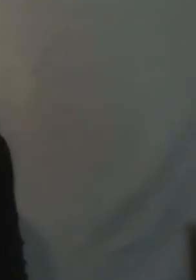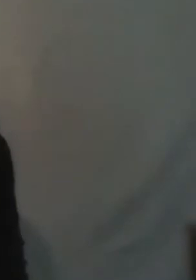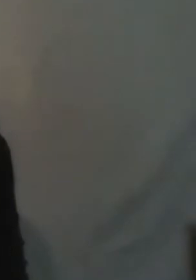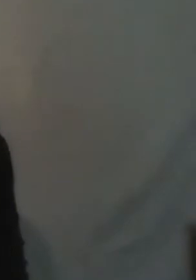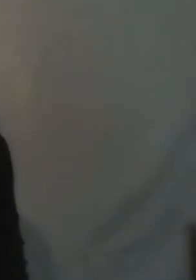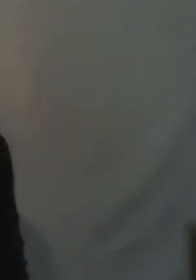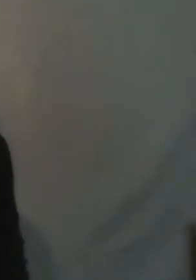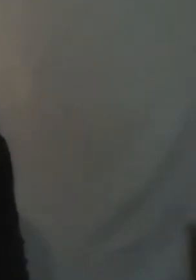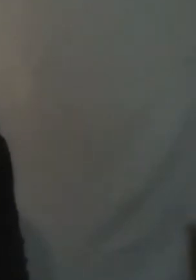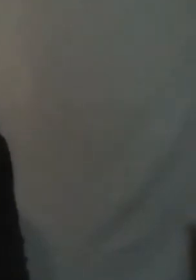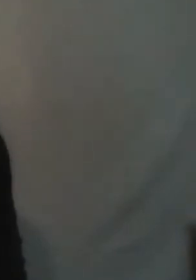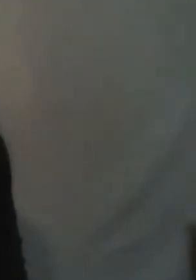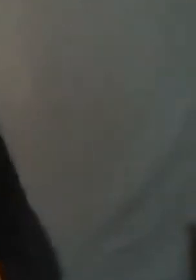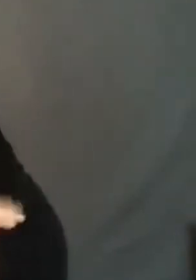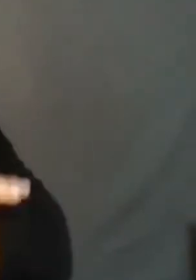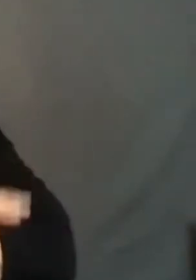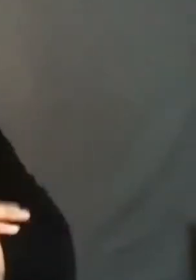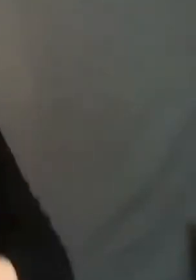of the Hub community.